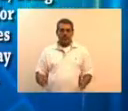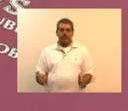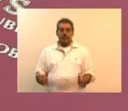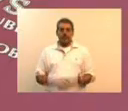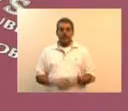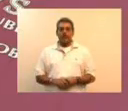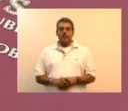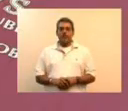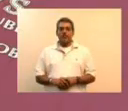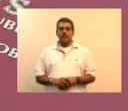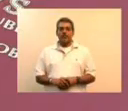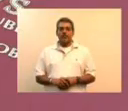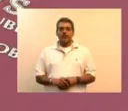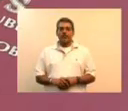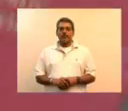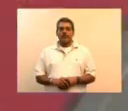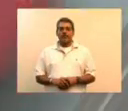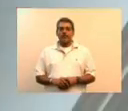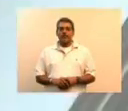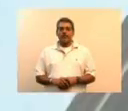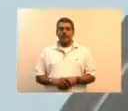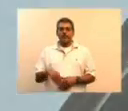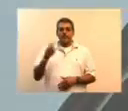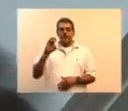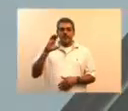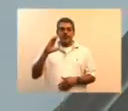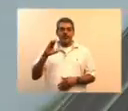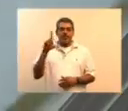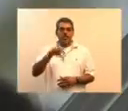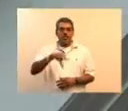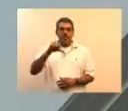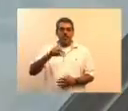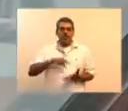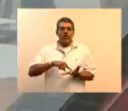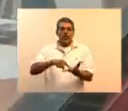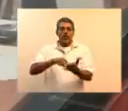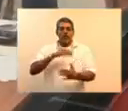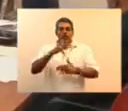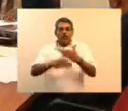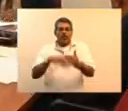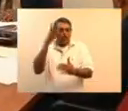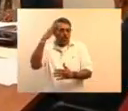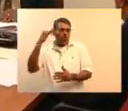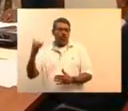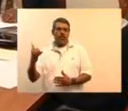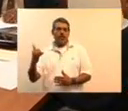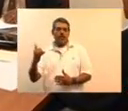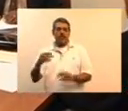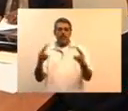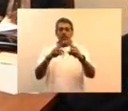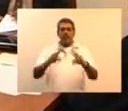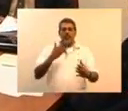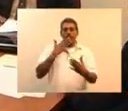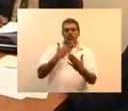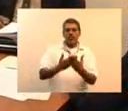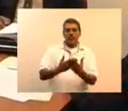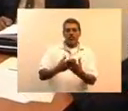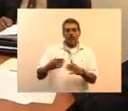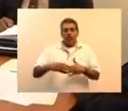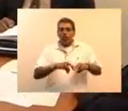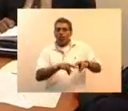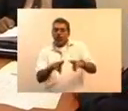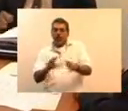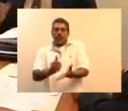litigation. Mediation has been identified by the Commission as the alternative dispute resolution process that is